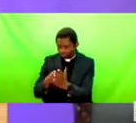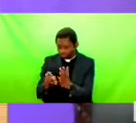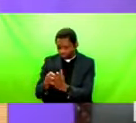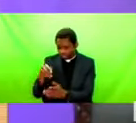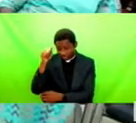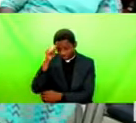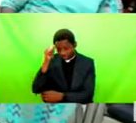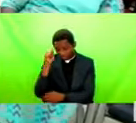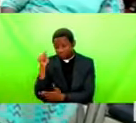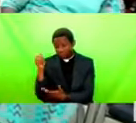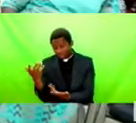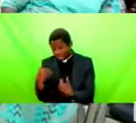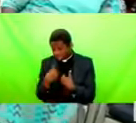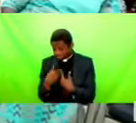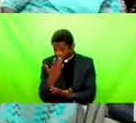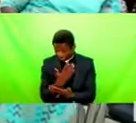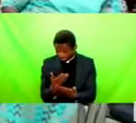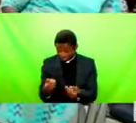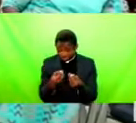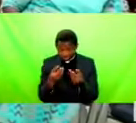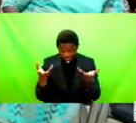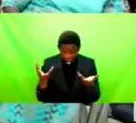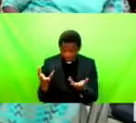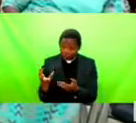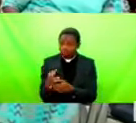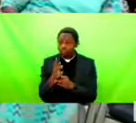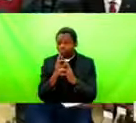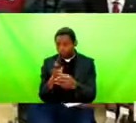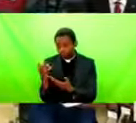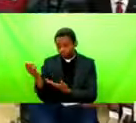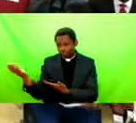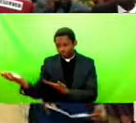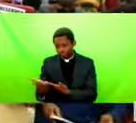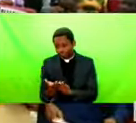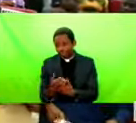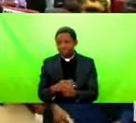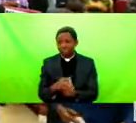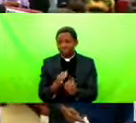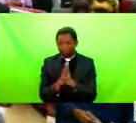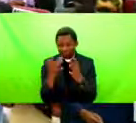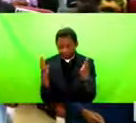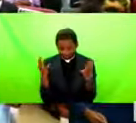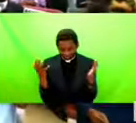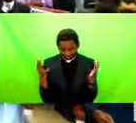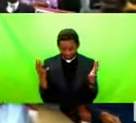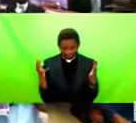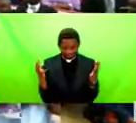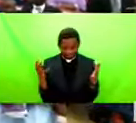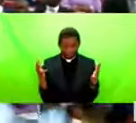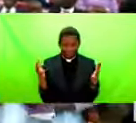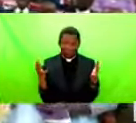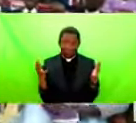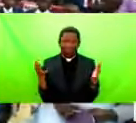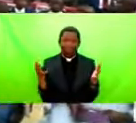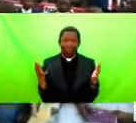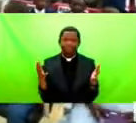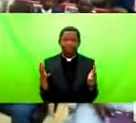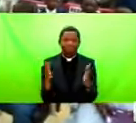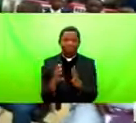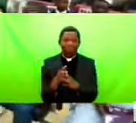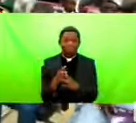congregation? We want to take your response. Apostle Dr. Imojimi Makin and